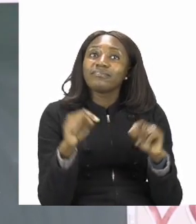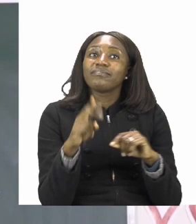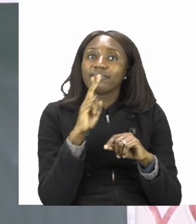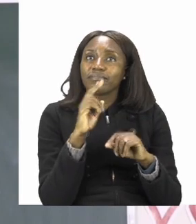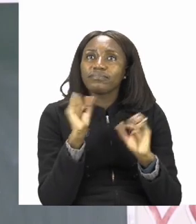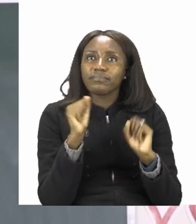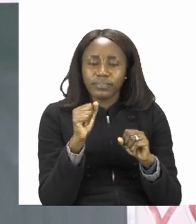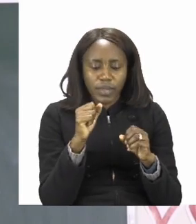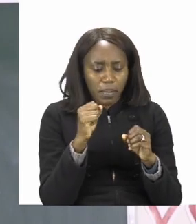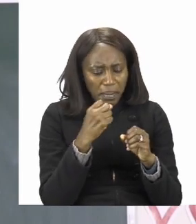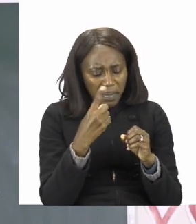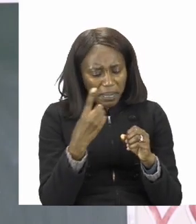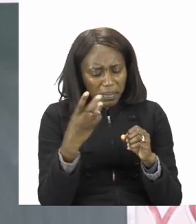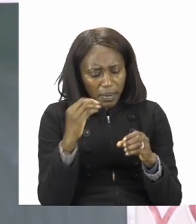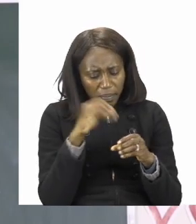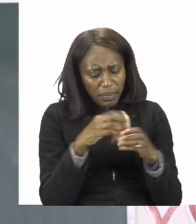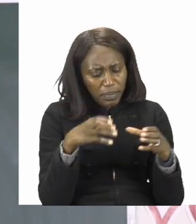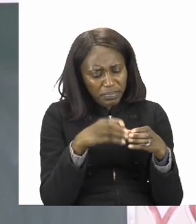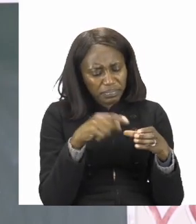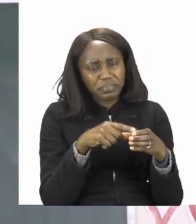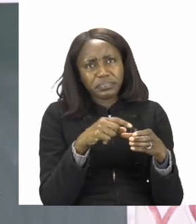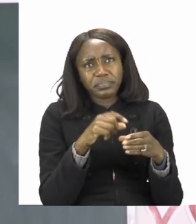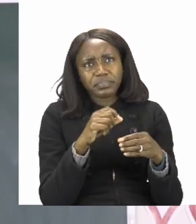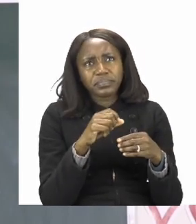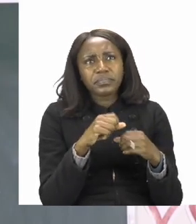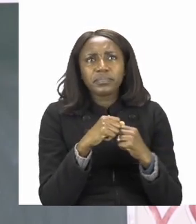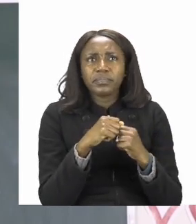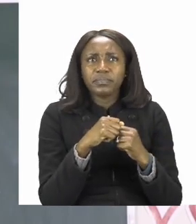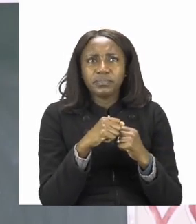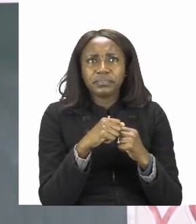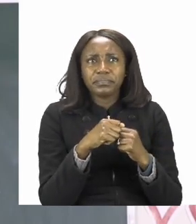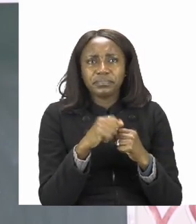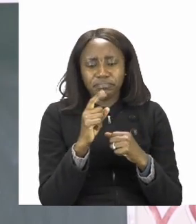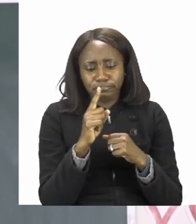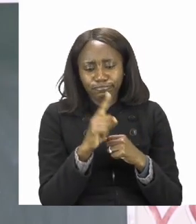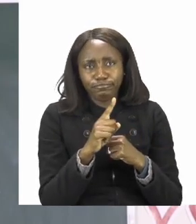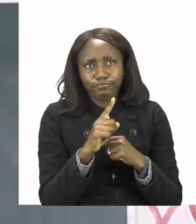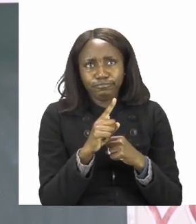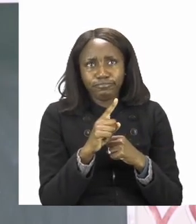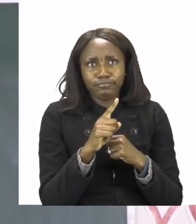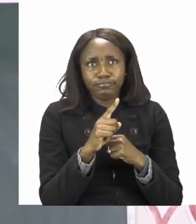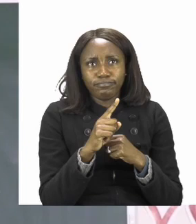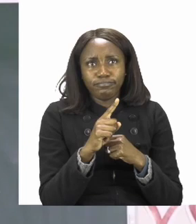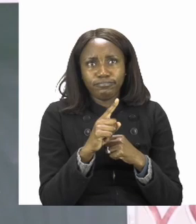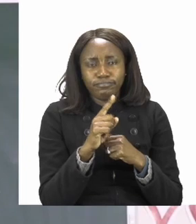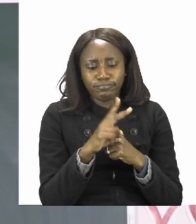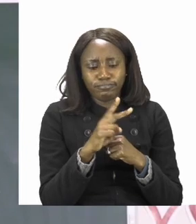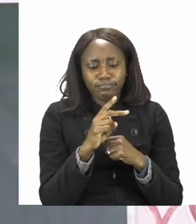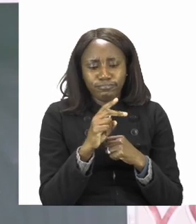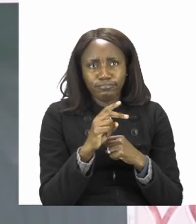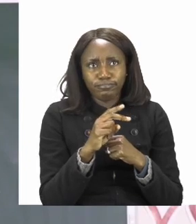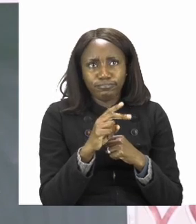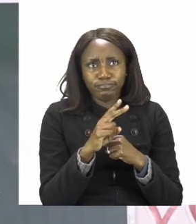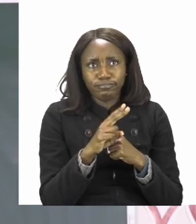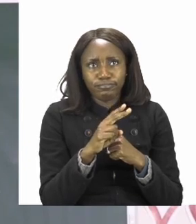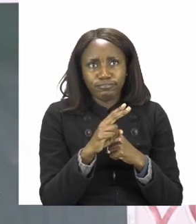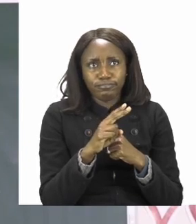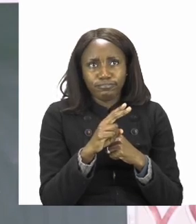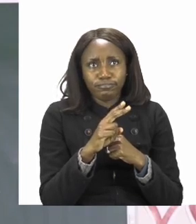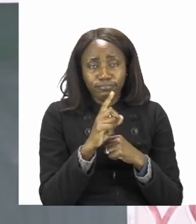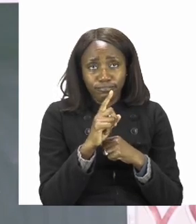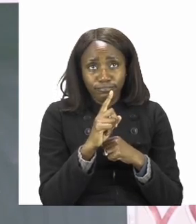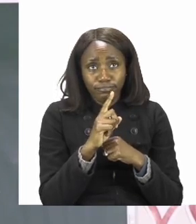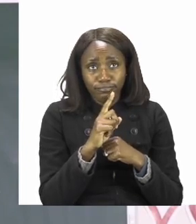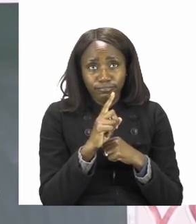what is inside all of the sets. In this case, we only have one set, and that one set has 5.